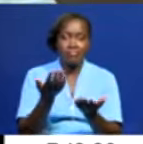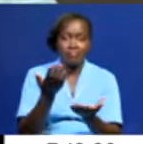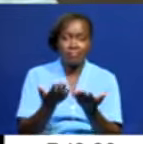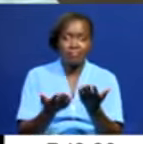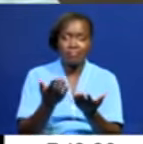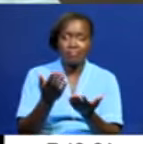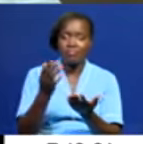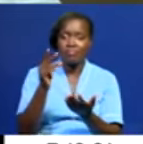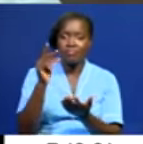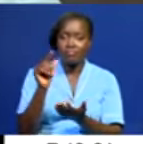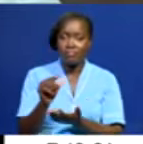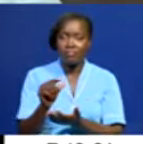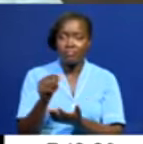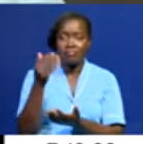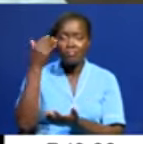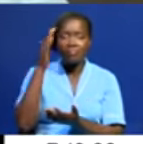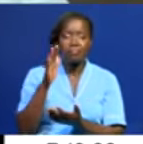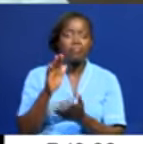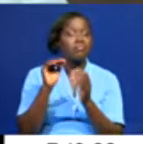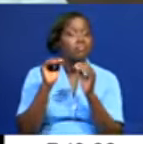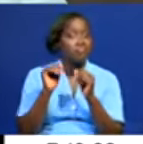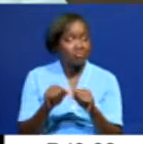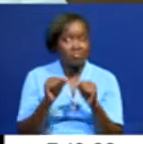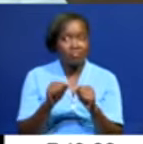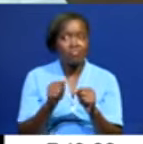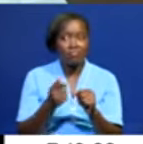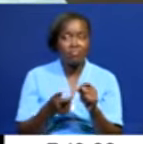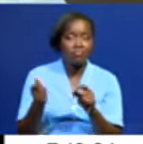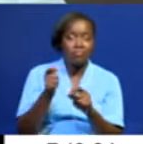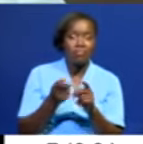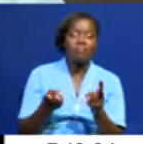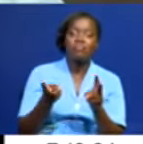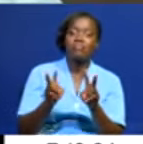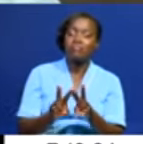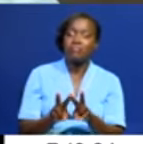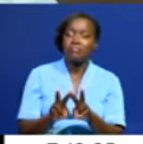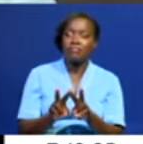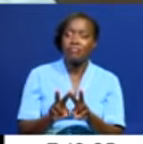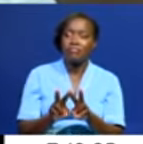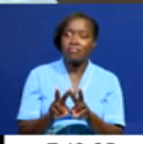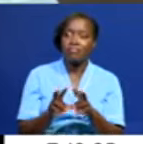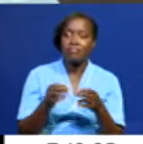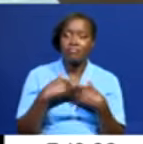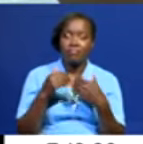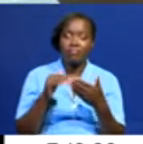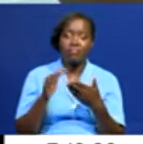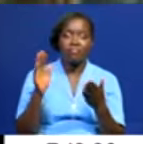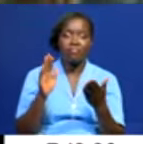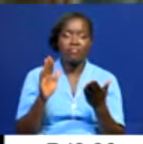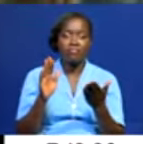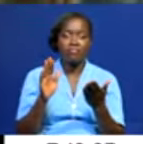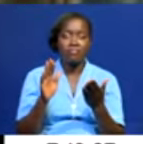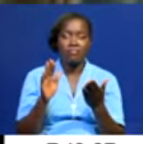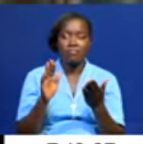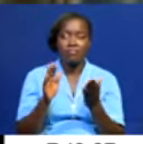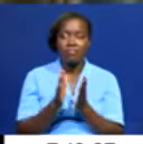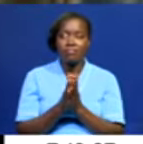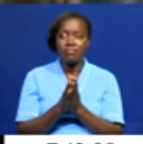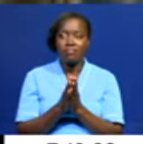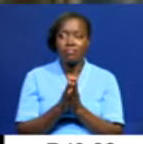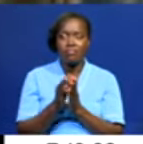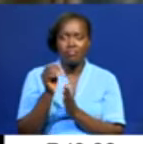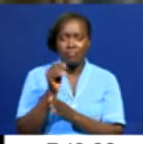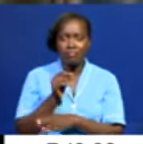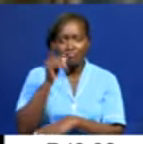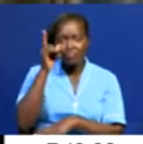Hatu kujua kama korosho unaweza ongeza variation upate maendeleo zaidi. Wametufungua